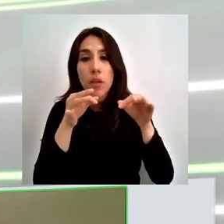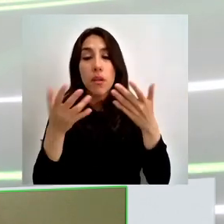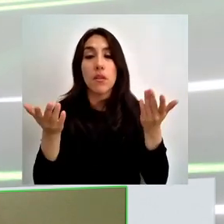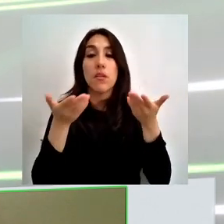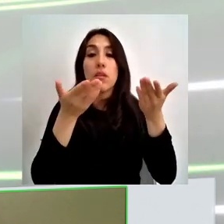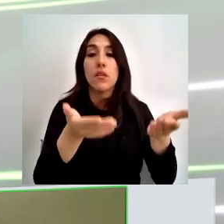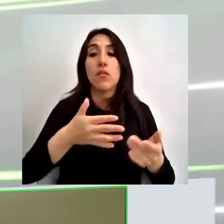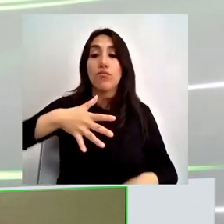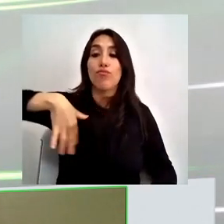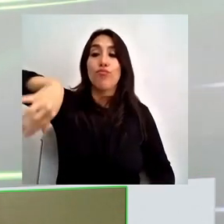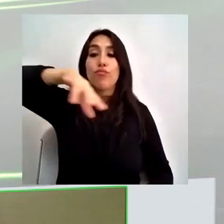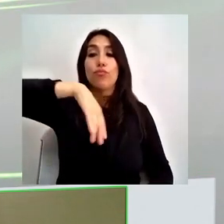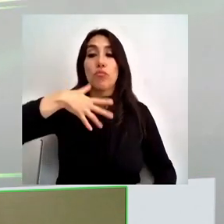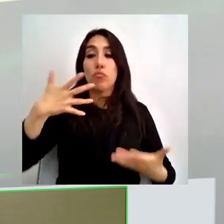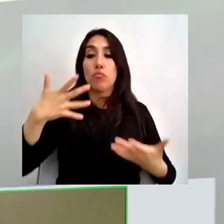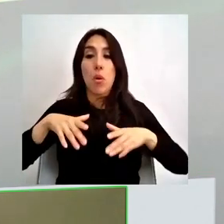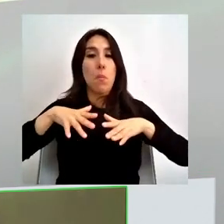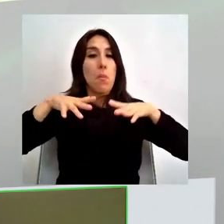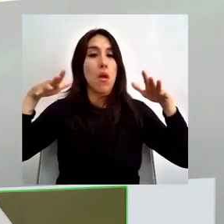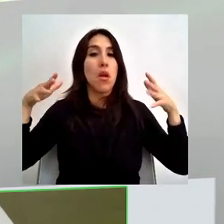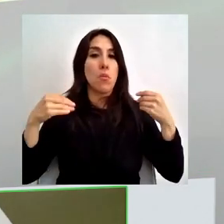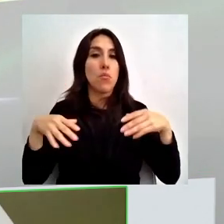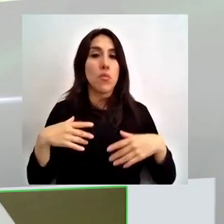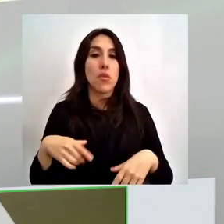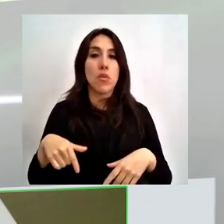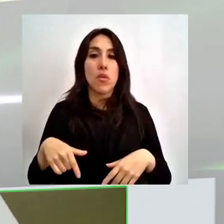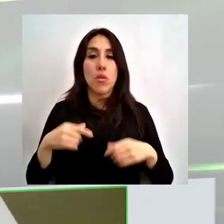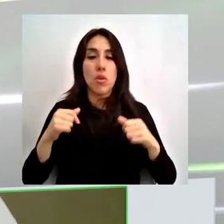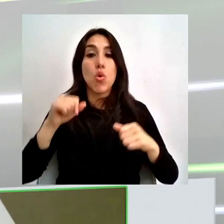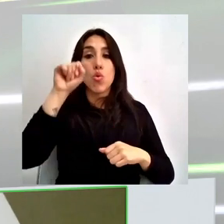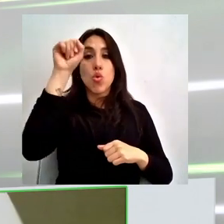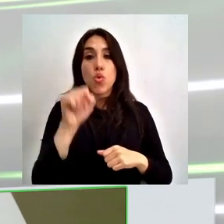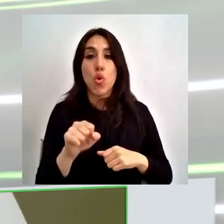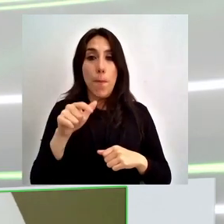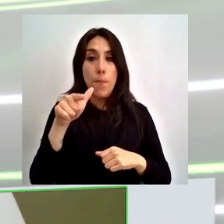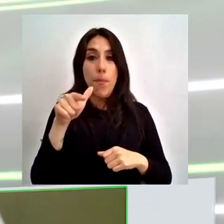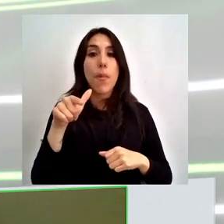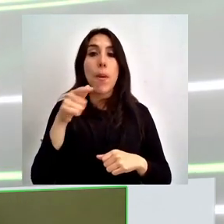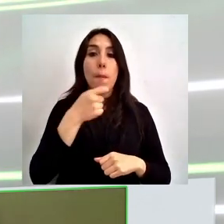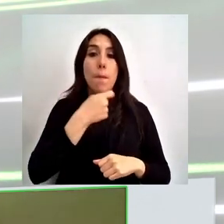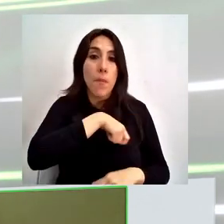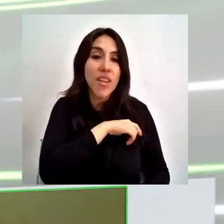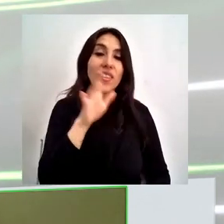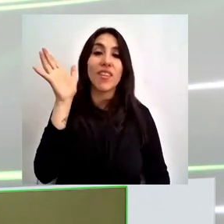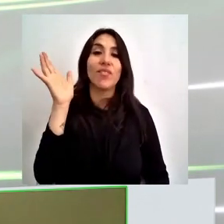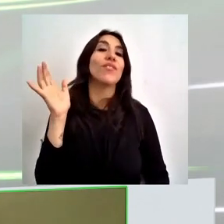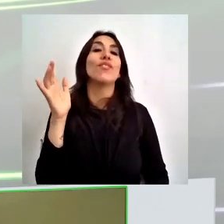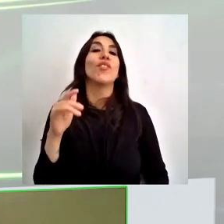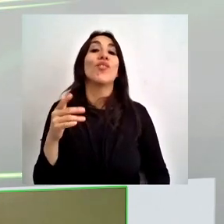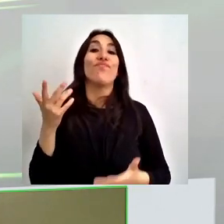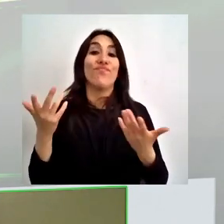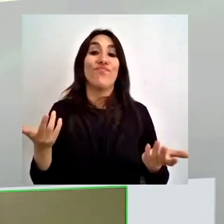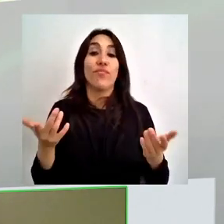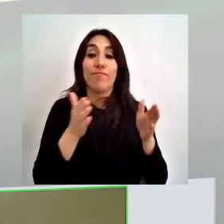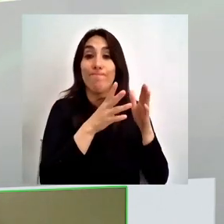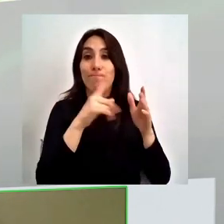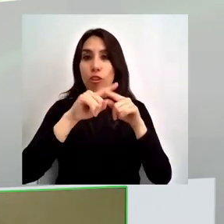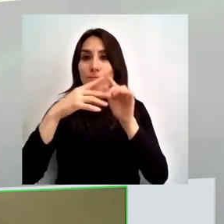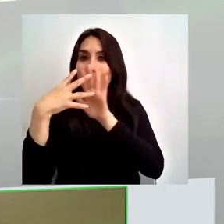Latin America and the Hispanic world to become this role model?